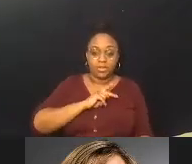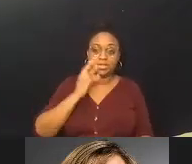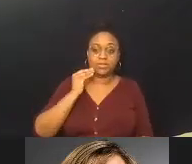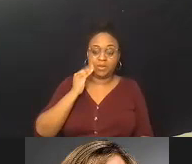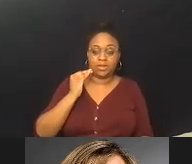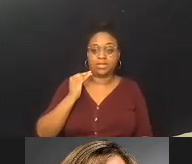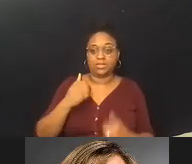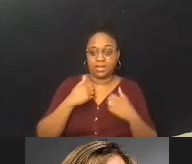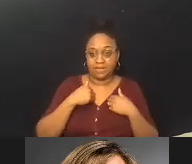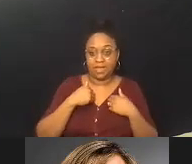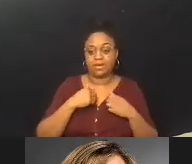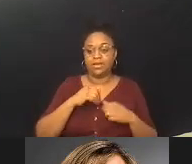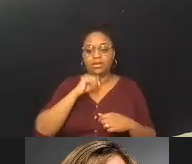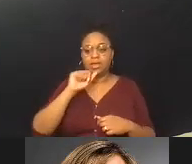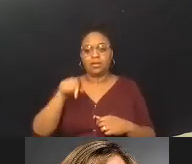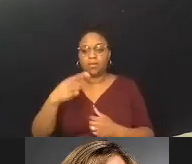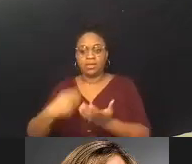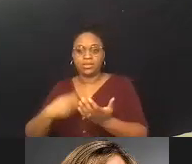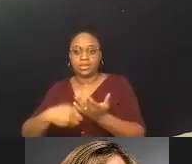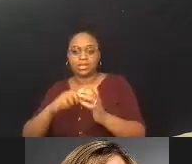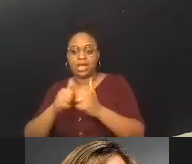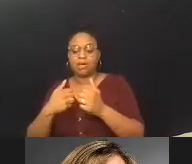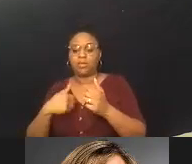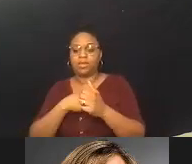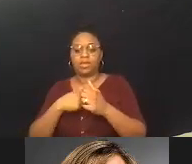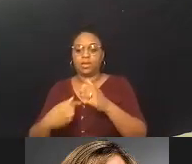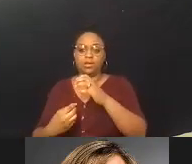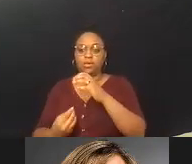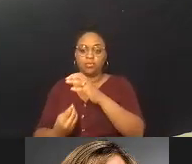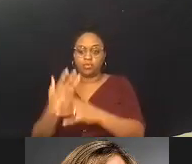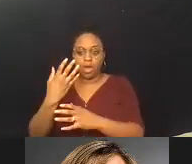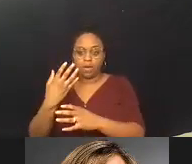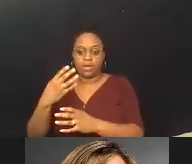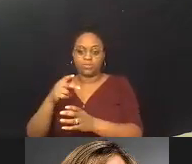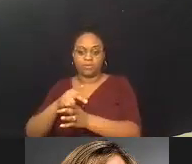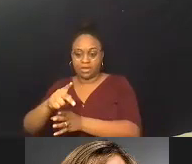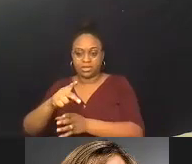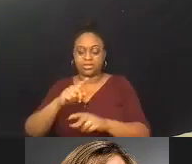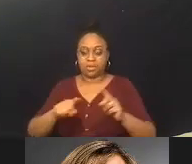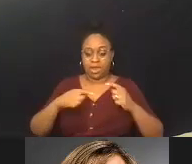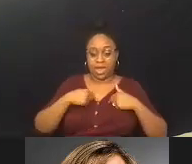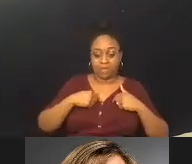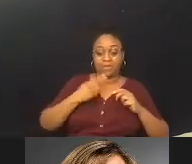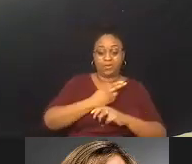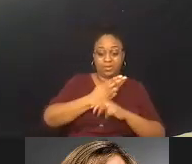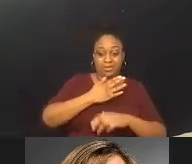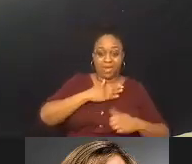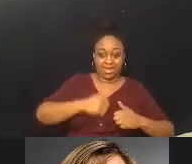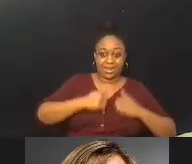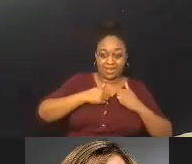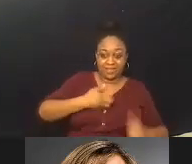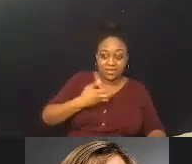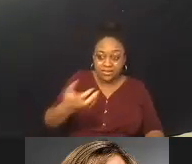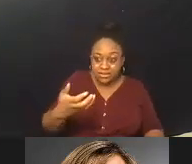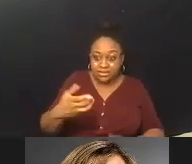ways professionally that we could grow as a counseling center. Like I'm putting my life out there to show examples of why diversity